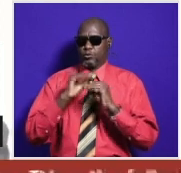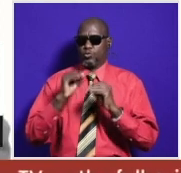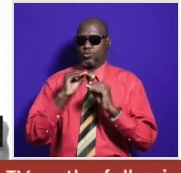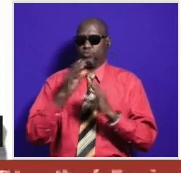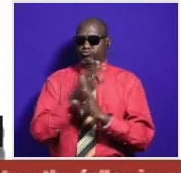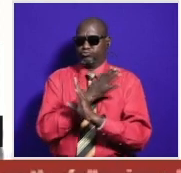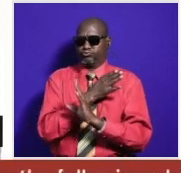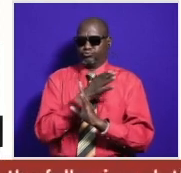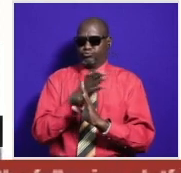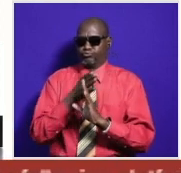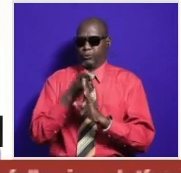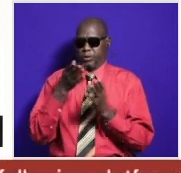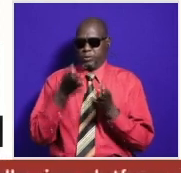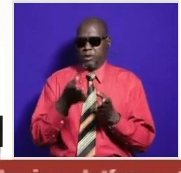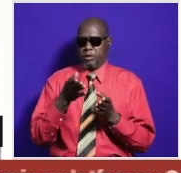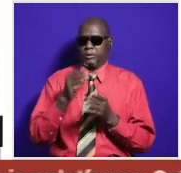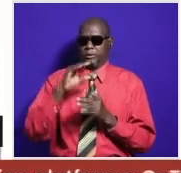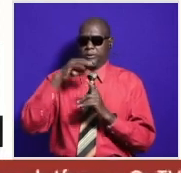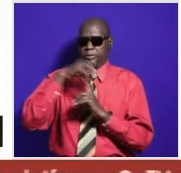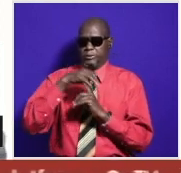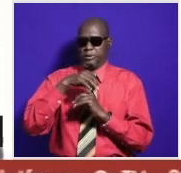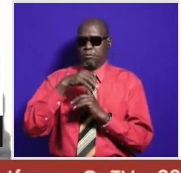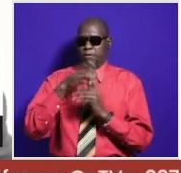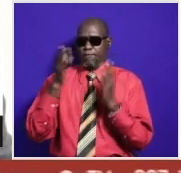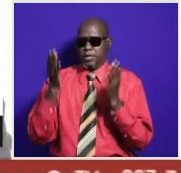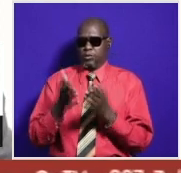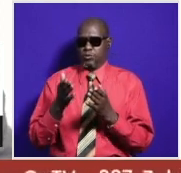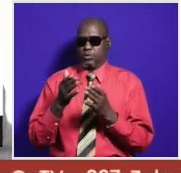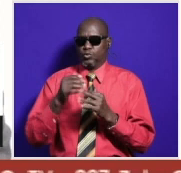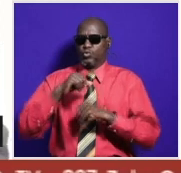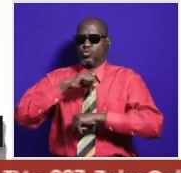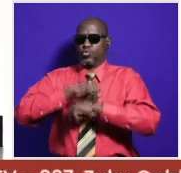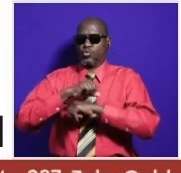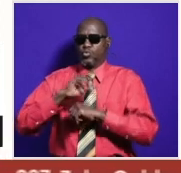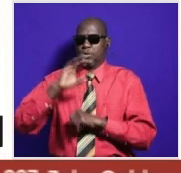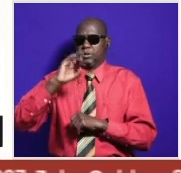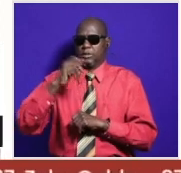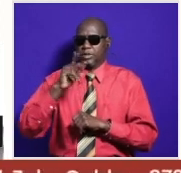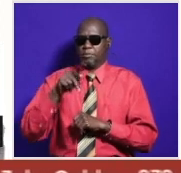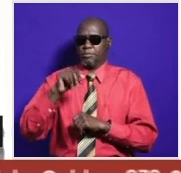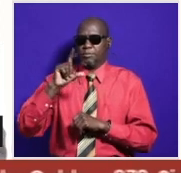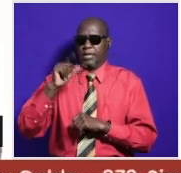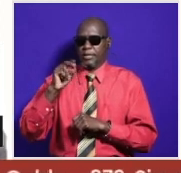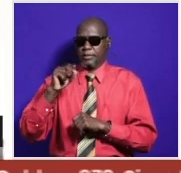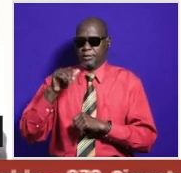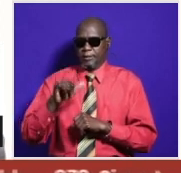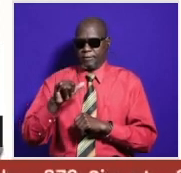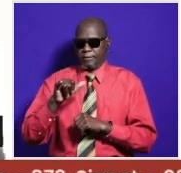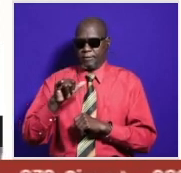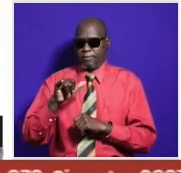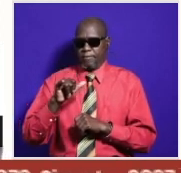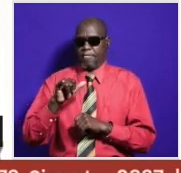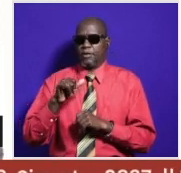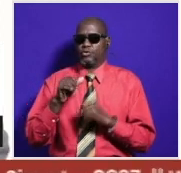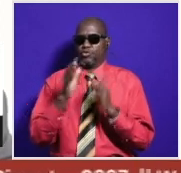here at CITAM Valley Road on school chaplaincy. Our focus basically has been to